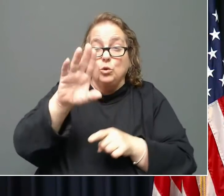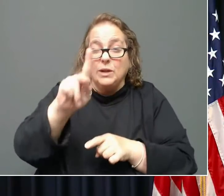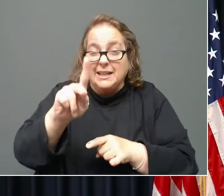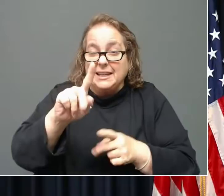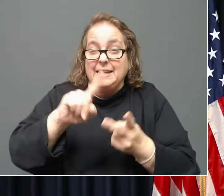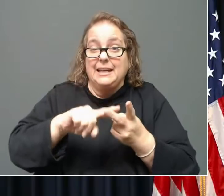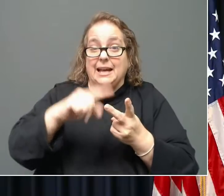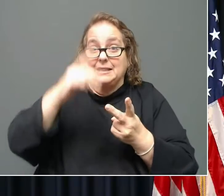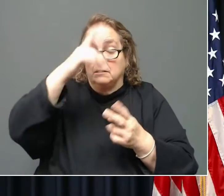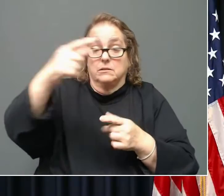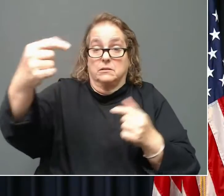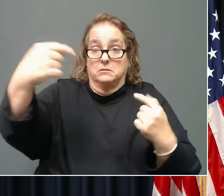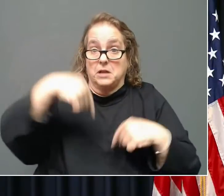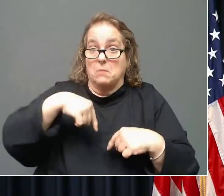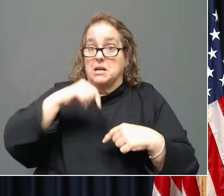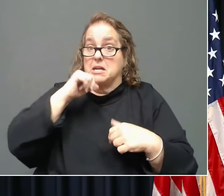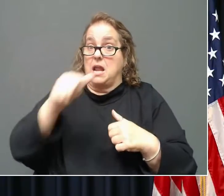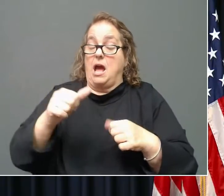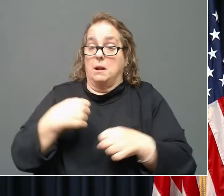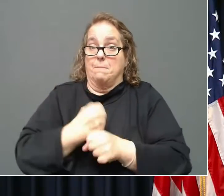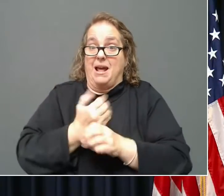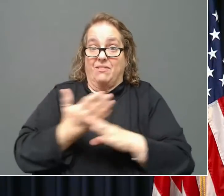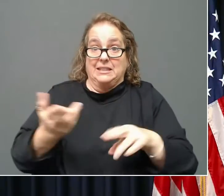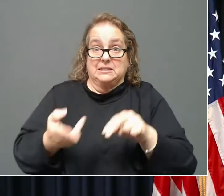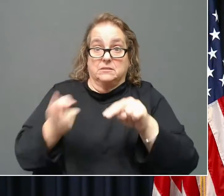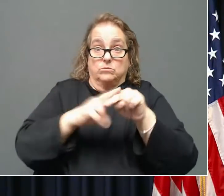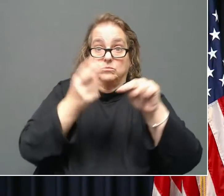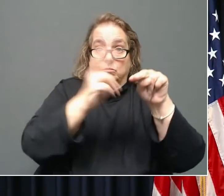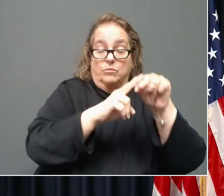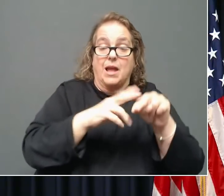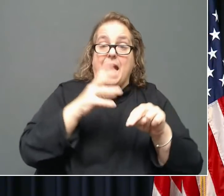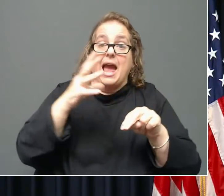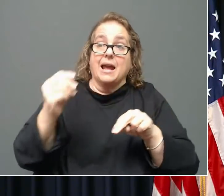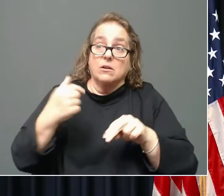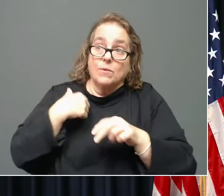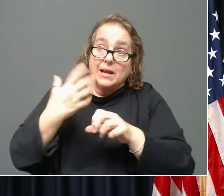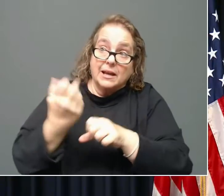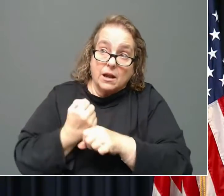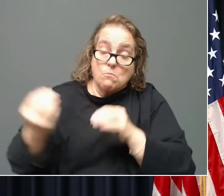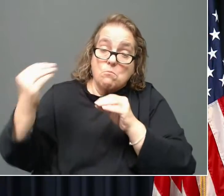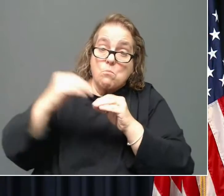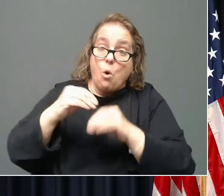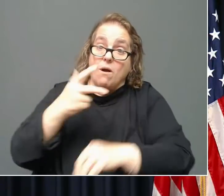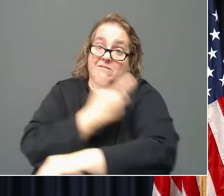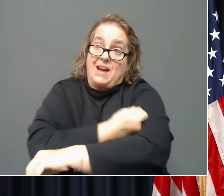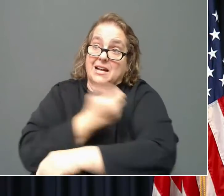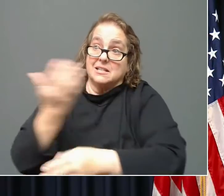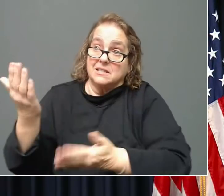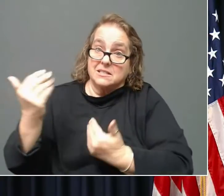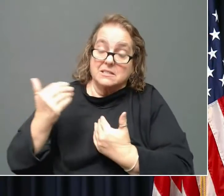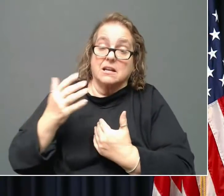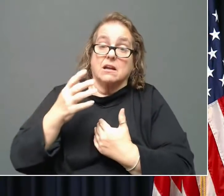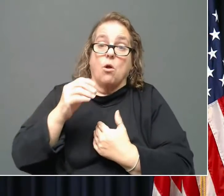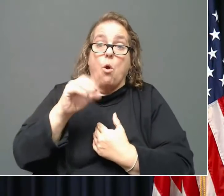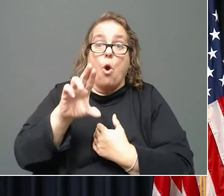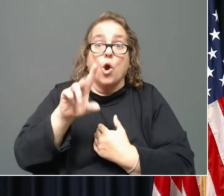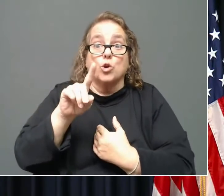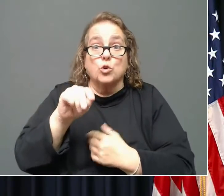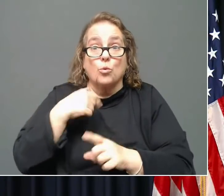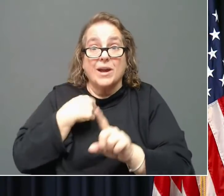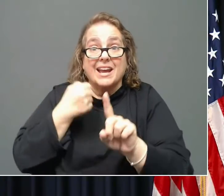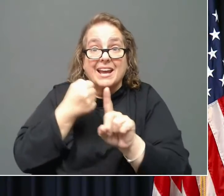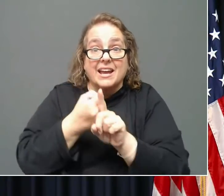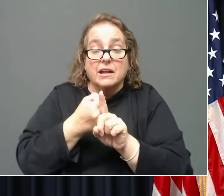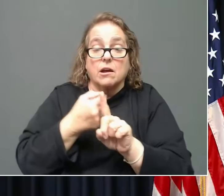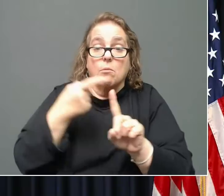increased supply of the vaccine and whether or not we hit points where we have concern that hesitancy will